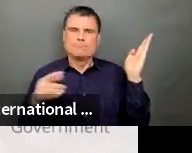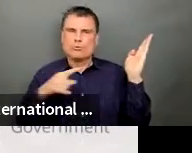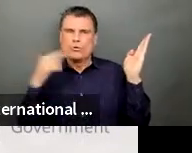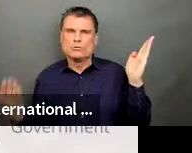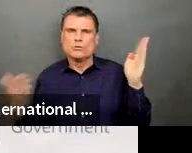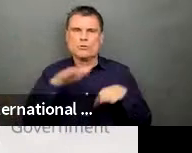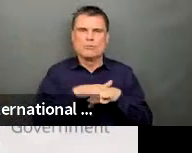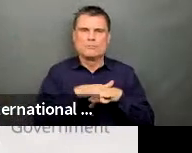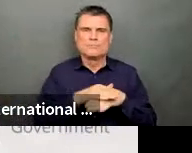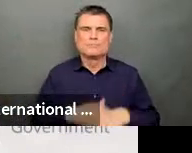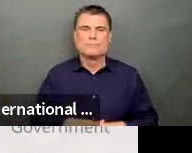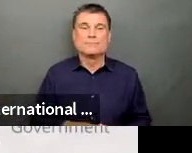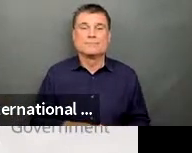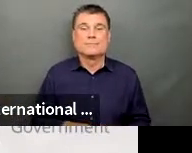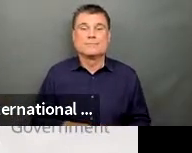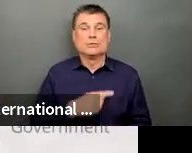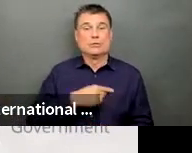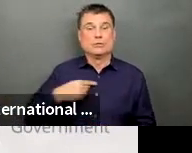please?